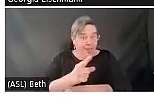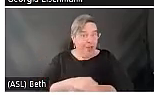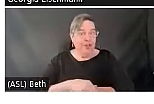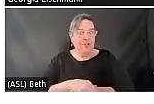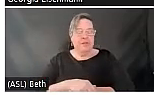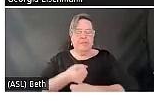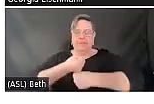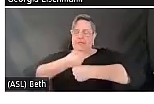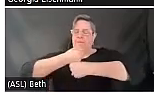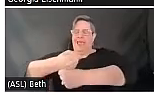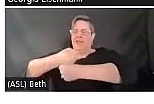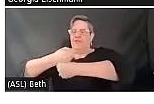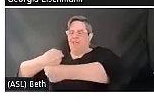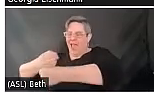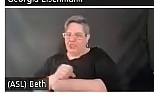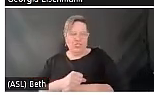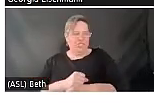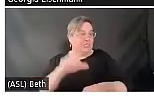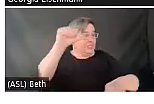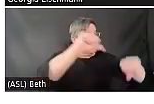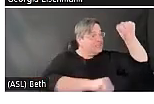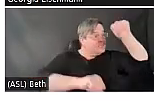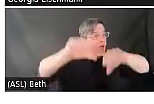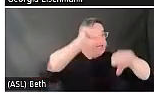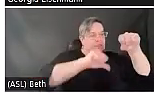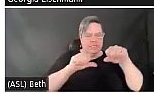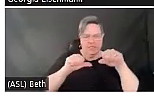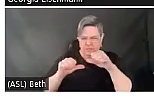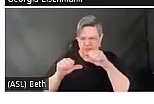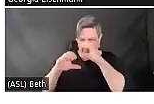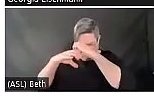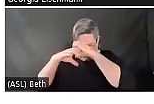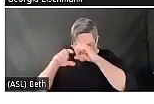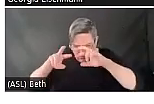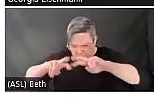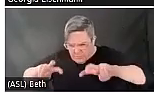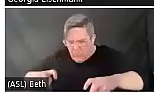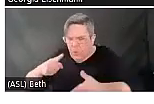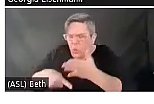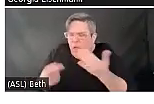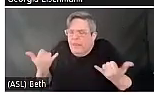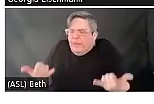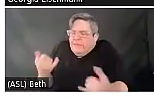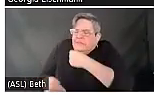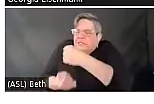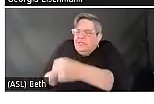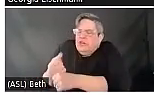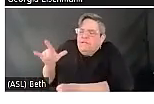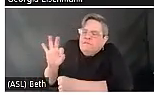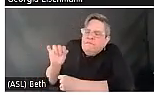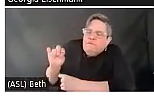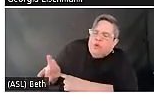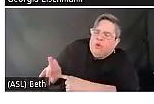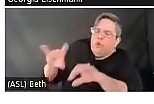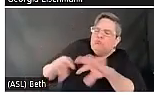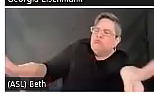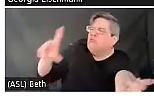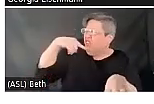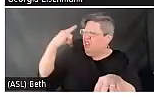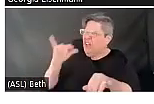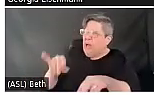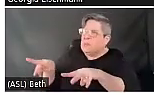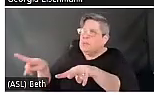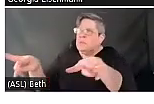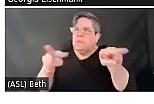the scientists take a look at what flu variants we think we're going to have, and then the vaccine is developed to protect us. And really